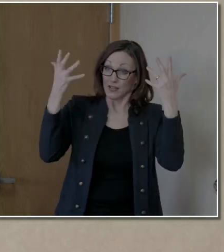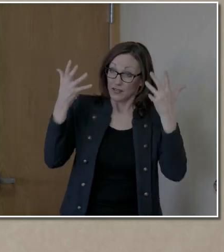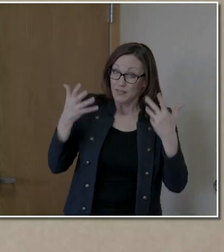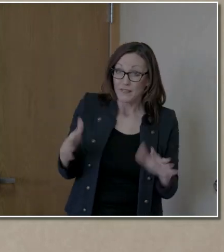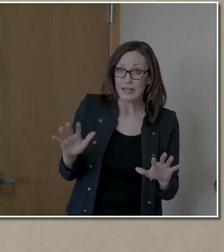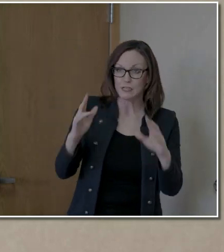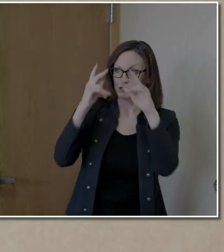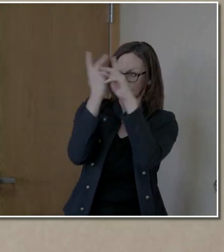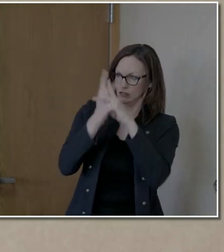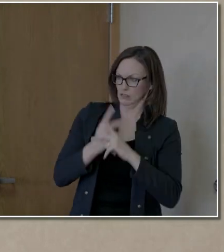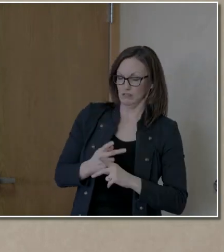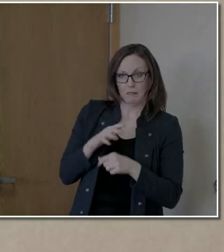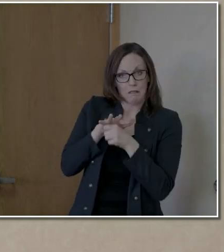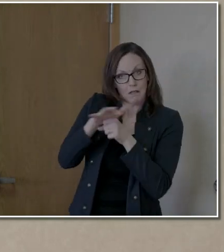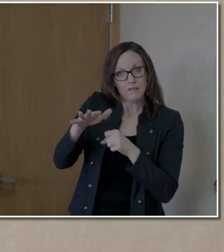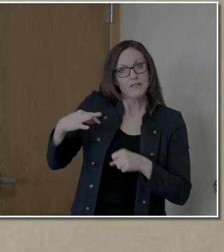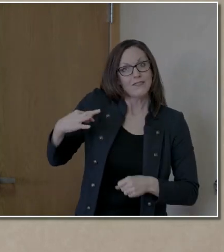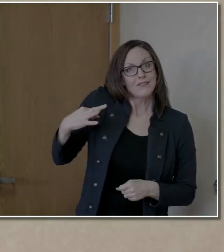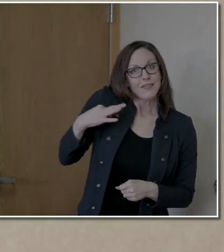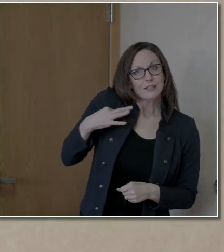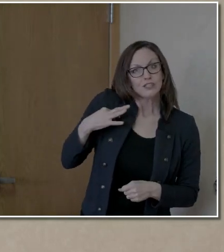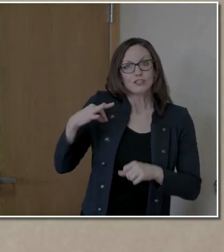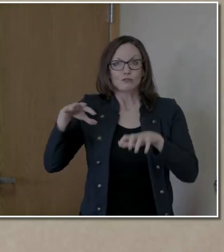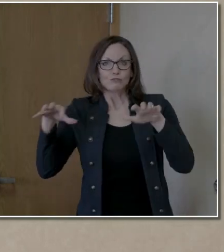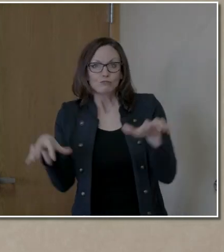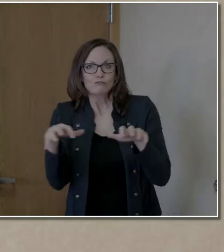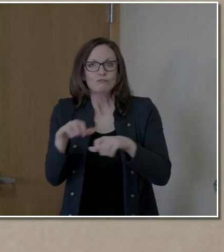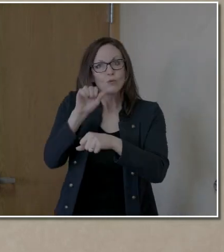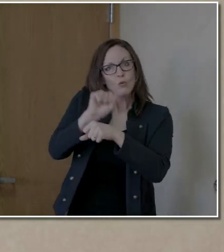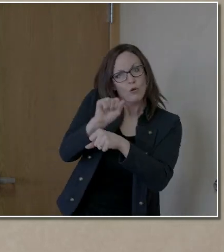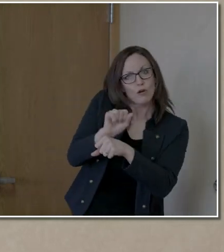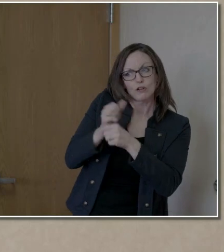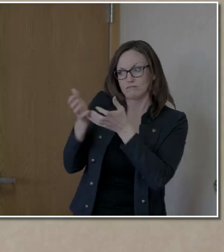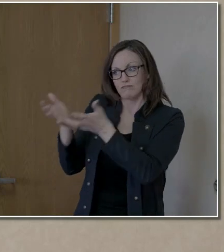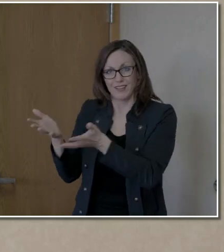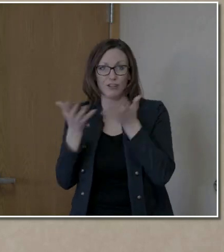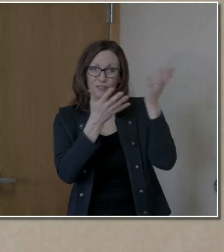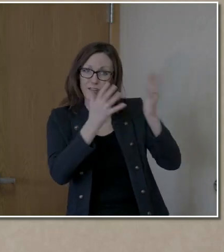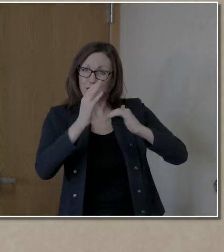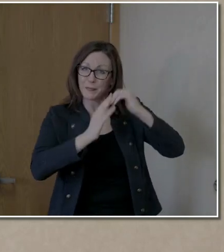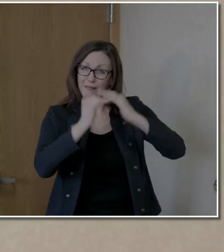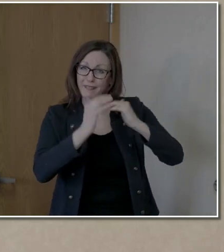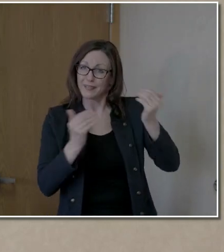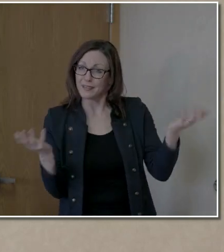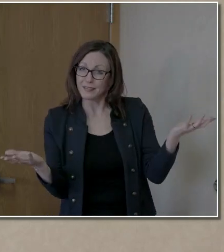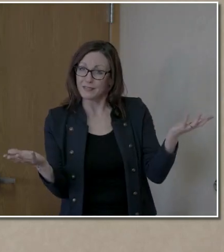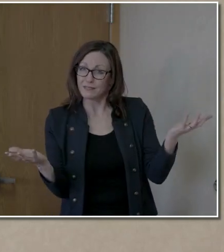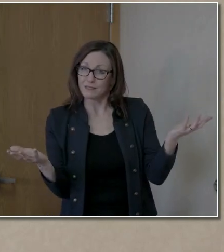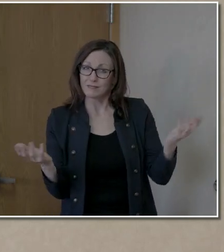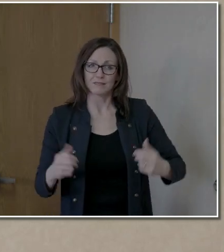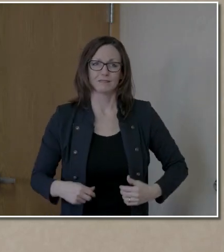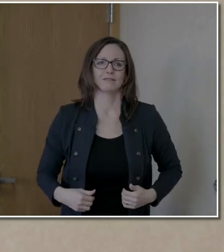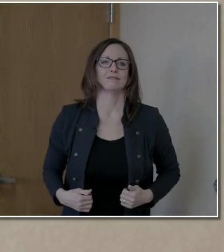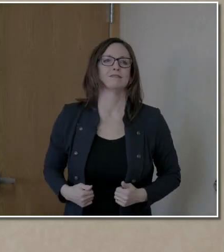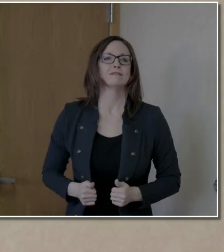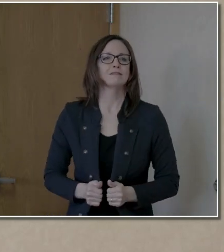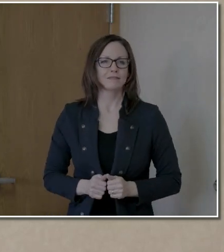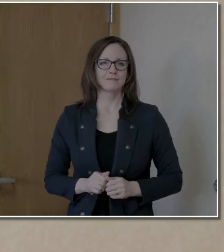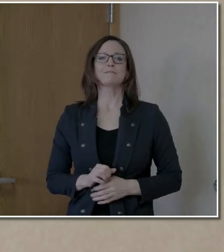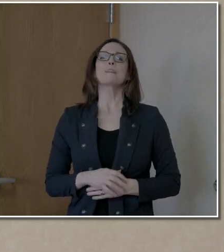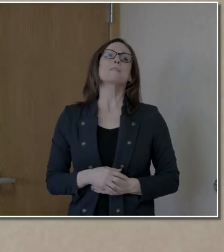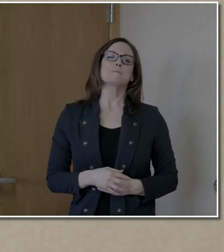Let me clarify. The only alternate care site that is actually up and almost ready to open is the one in